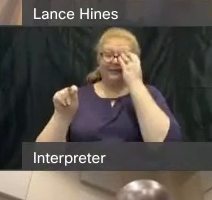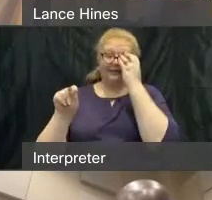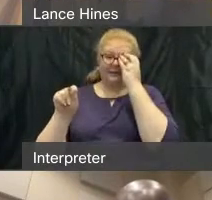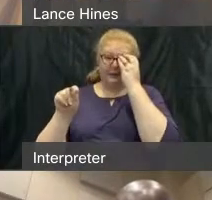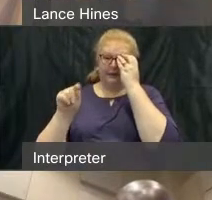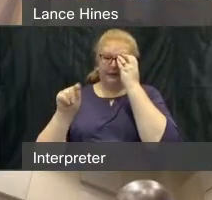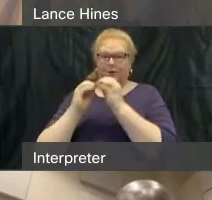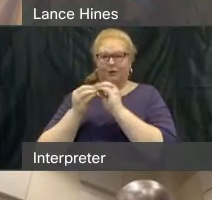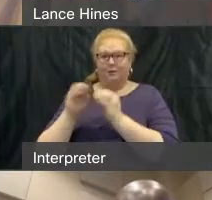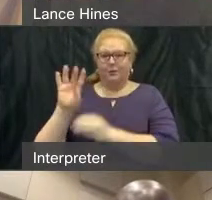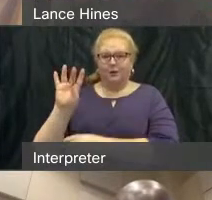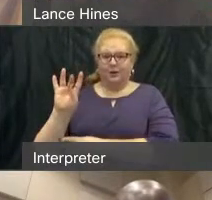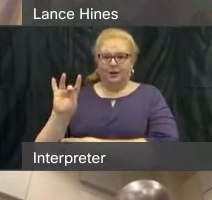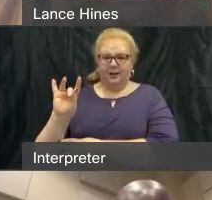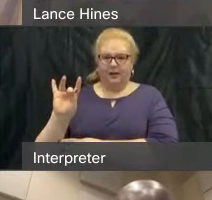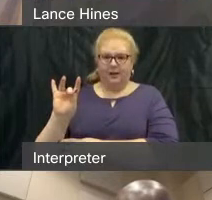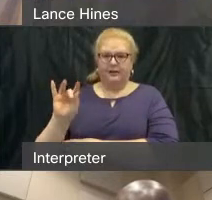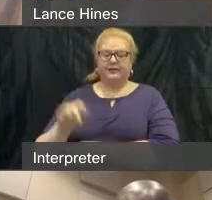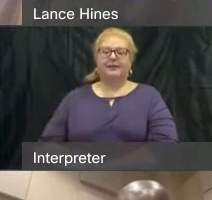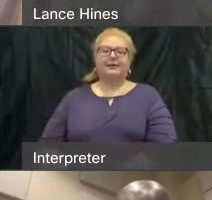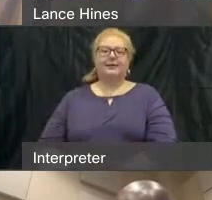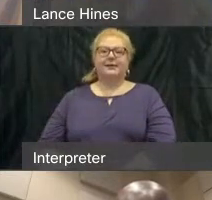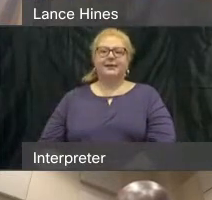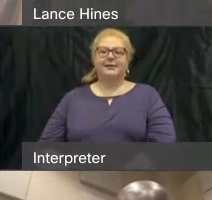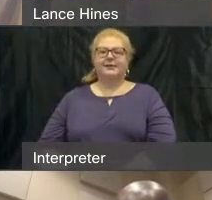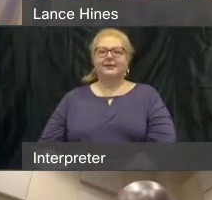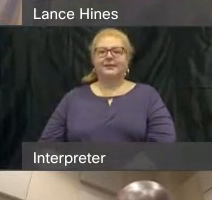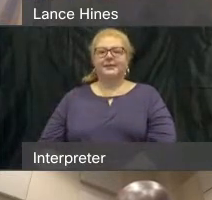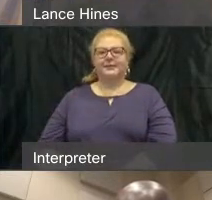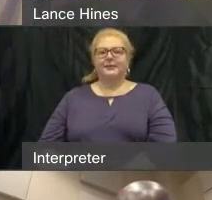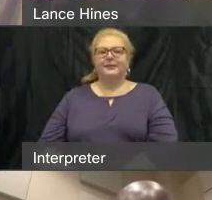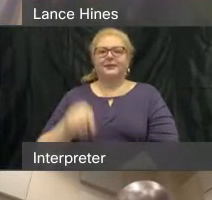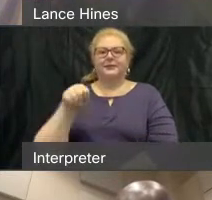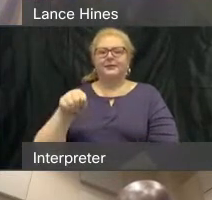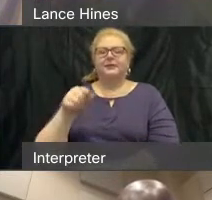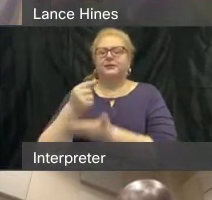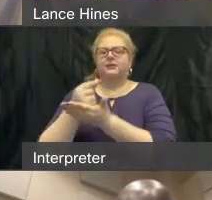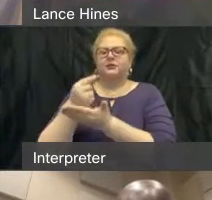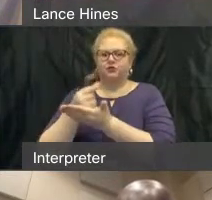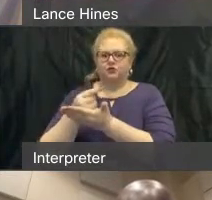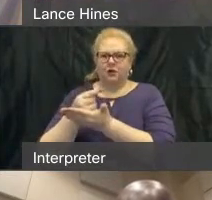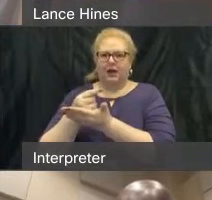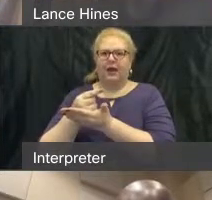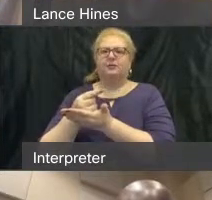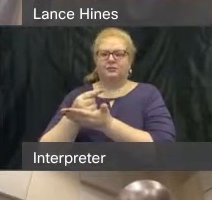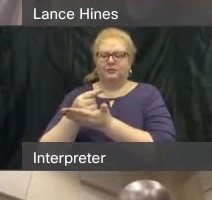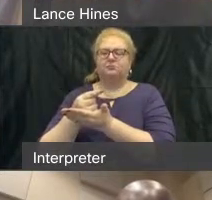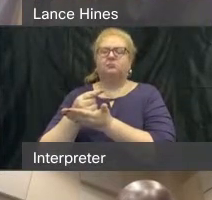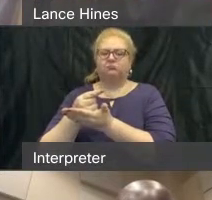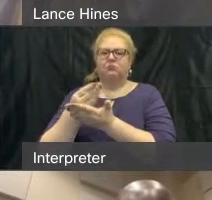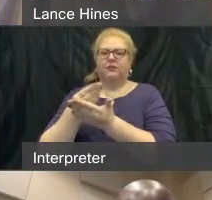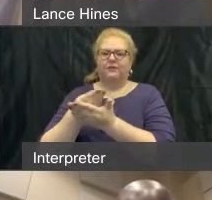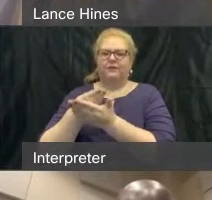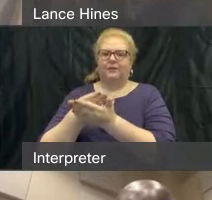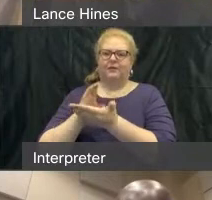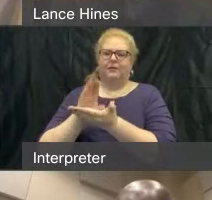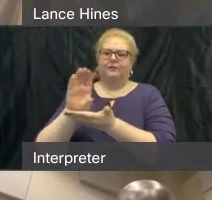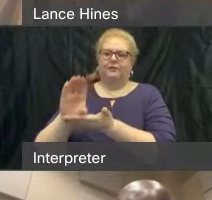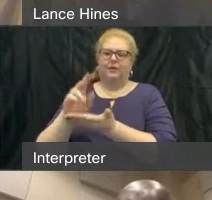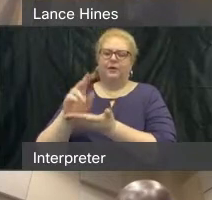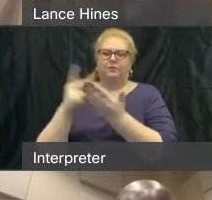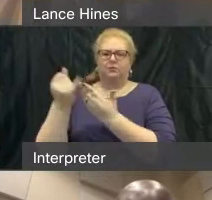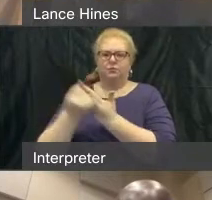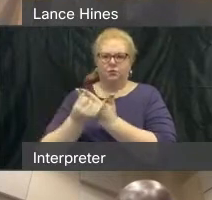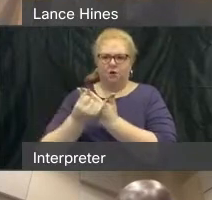on item 18, this is a grant-funded project. It's funded by the